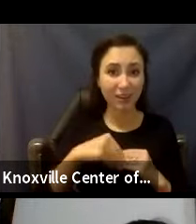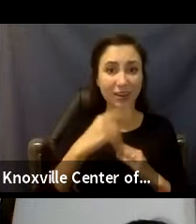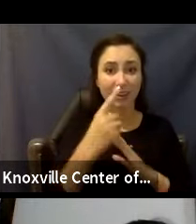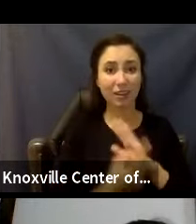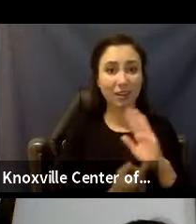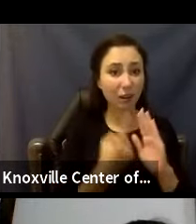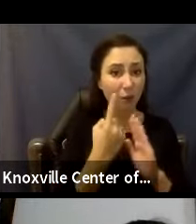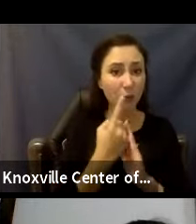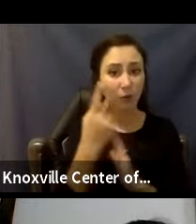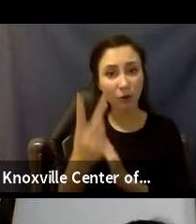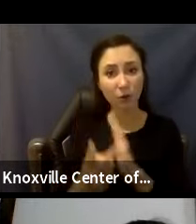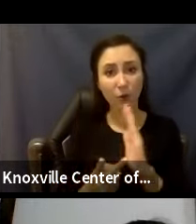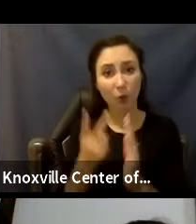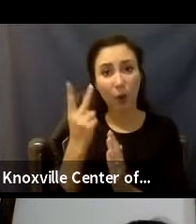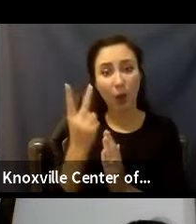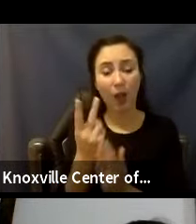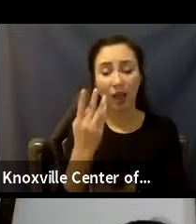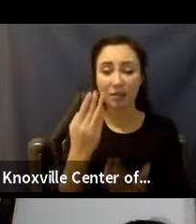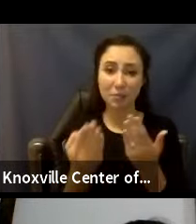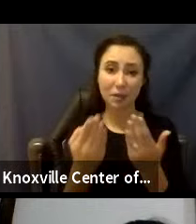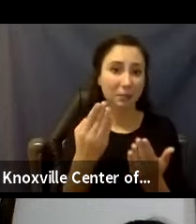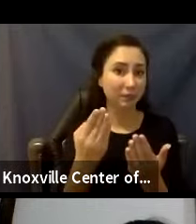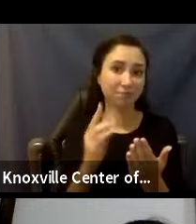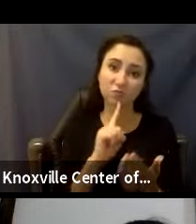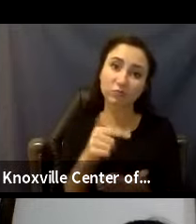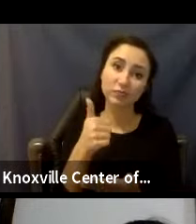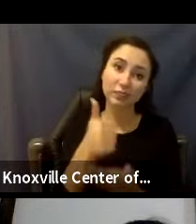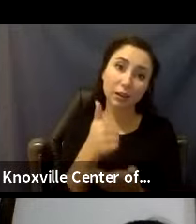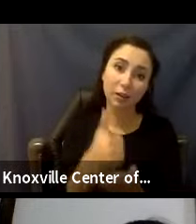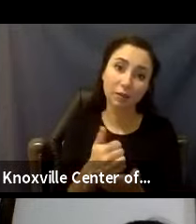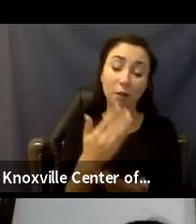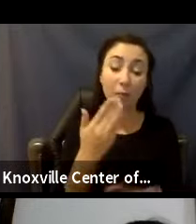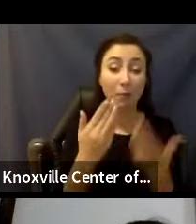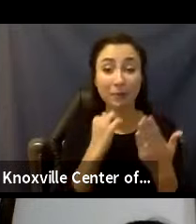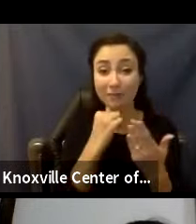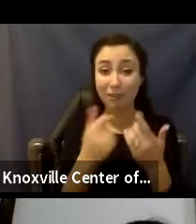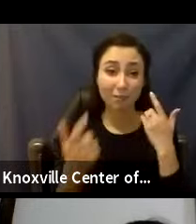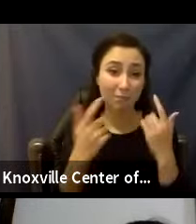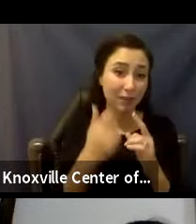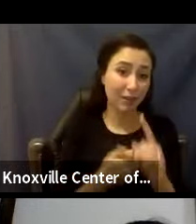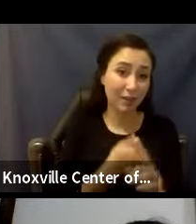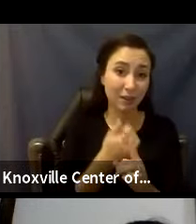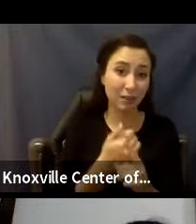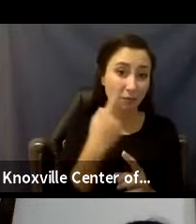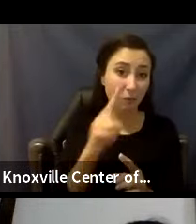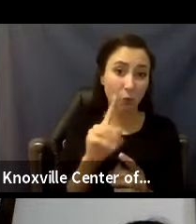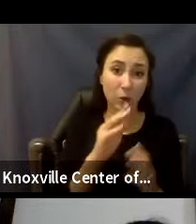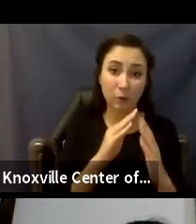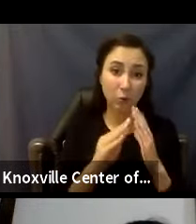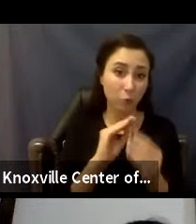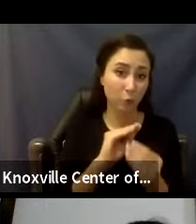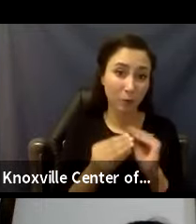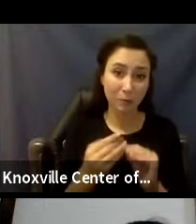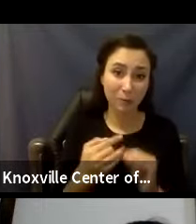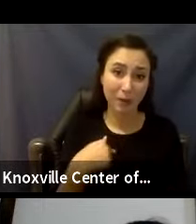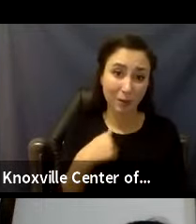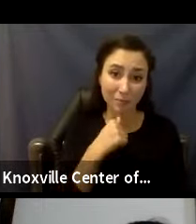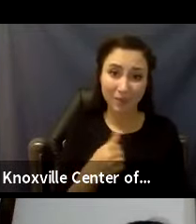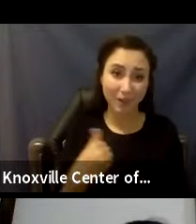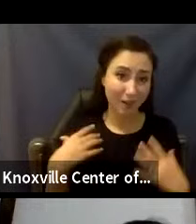or two might go a long way, and it's possible that it wouldn't make a huge impact on community numbers. I'm not the public health expert,